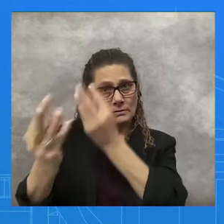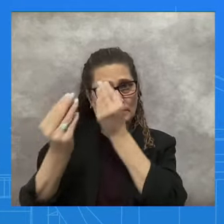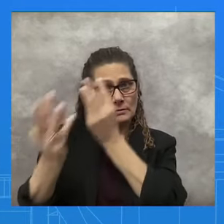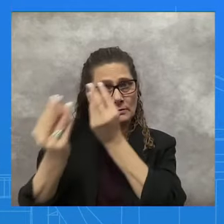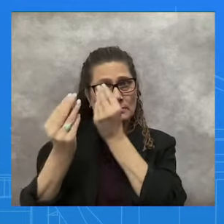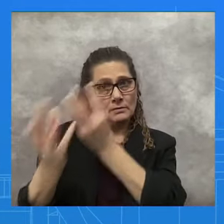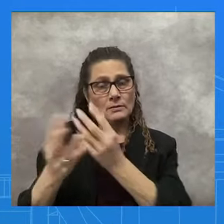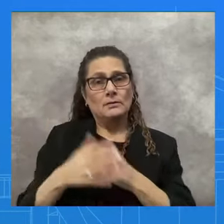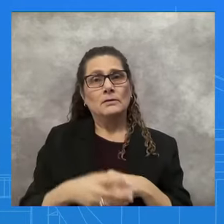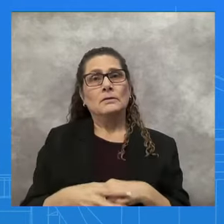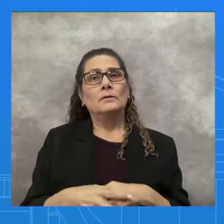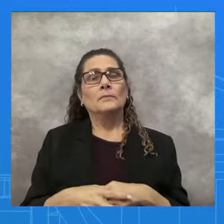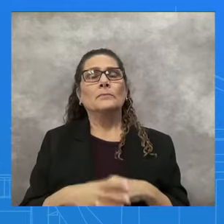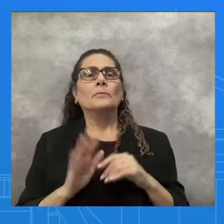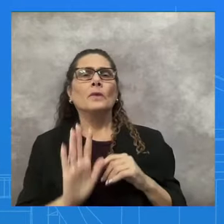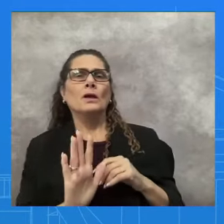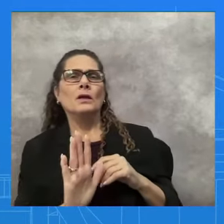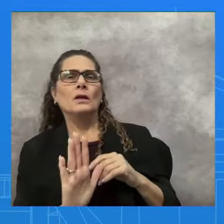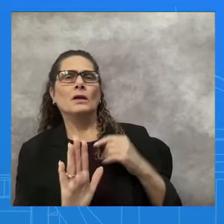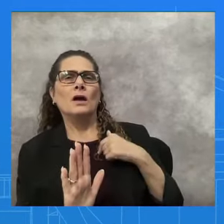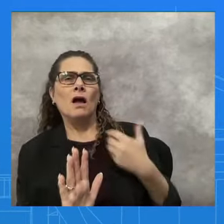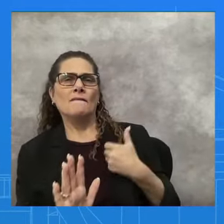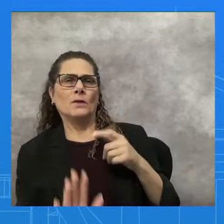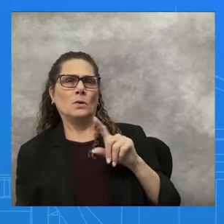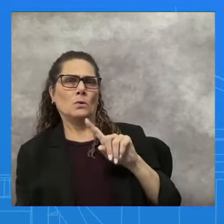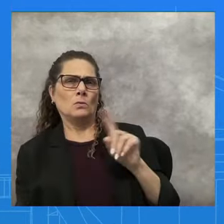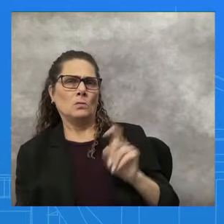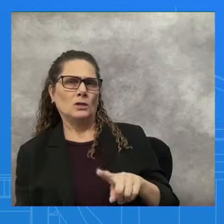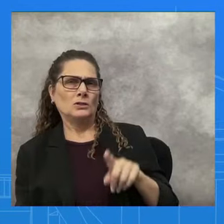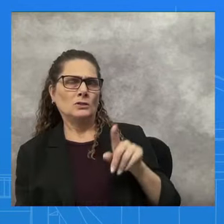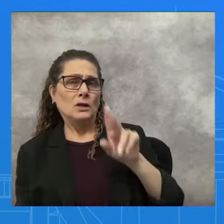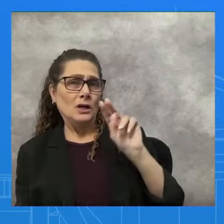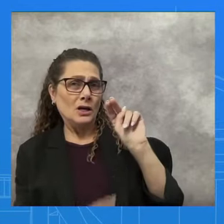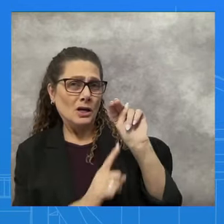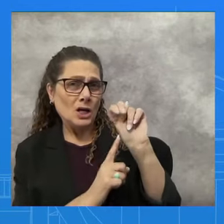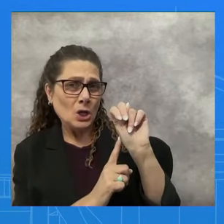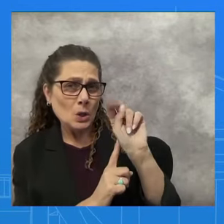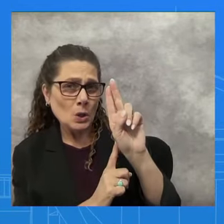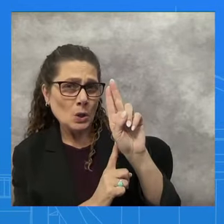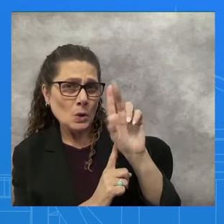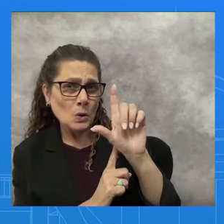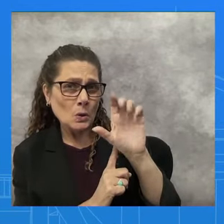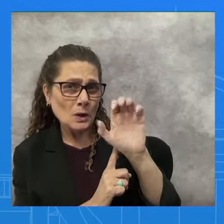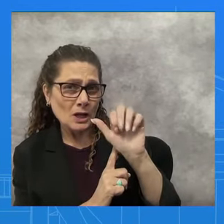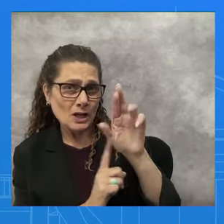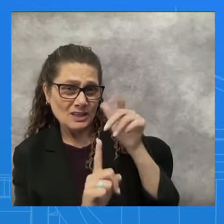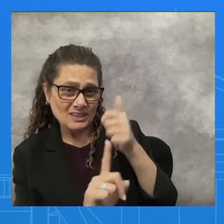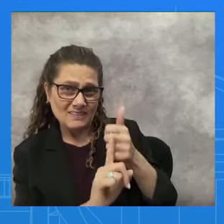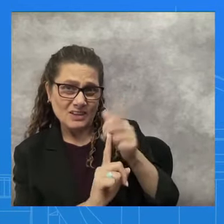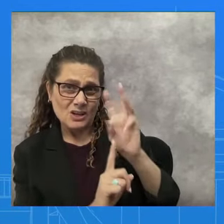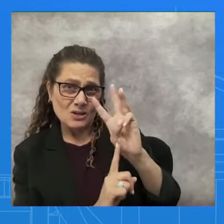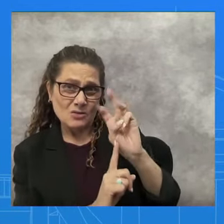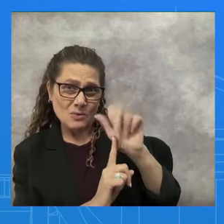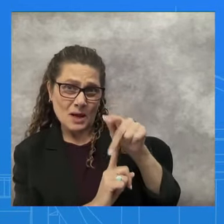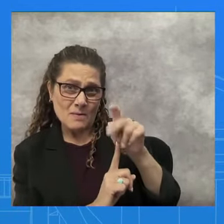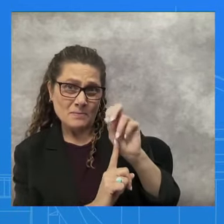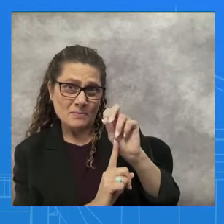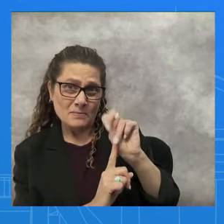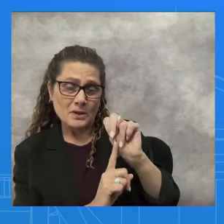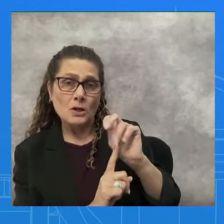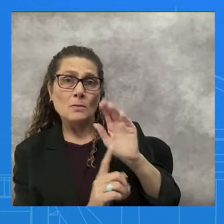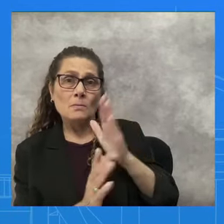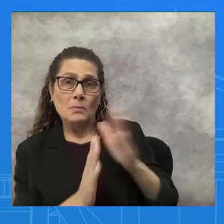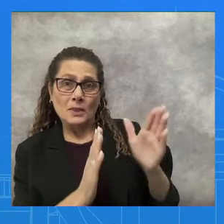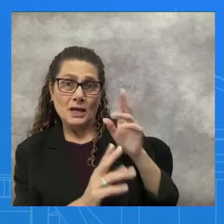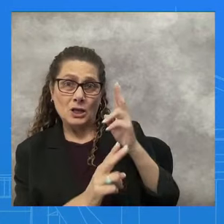you. Is it a nuclear weapon, a nuclear-powered weapon, or a nuclear-capable weapon? I'm not going to be